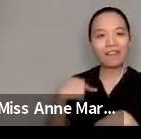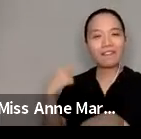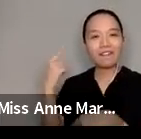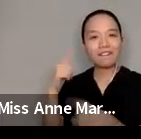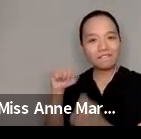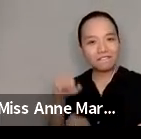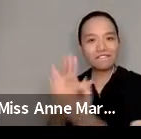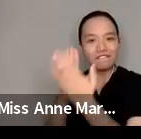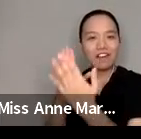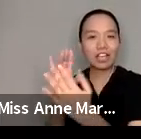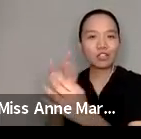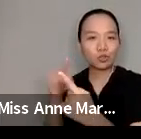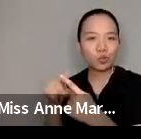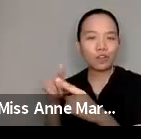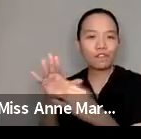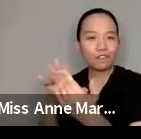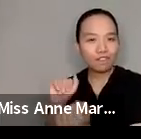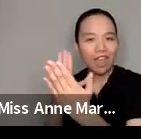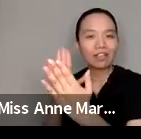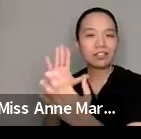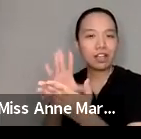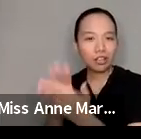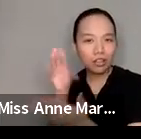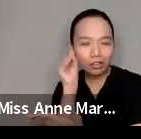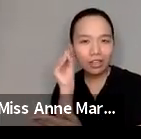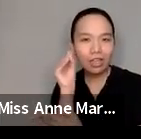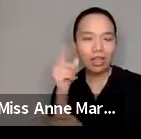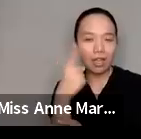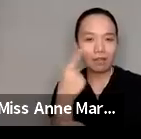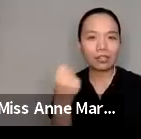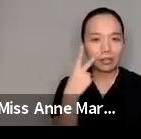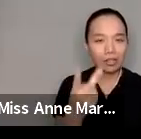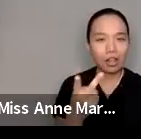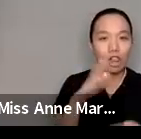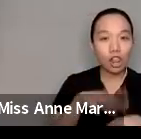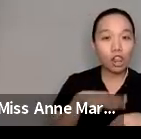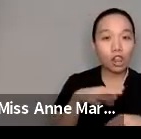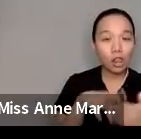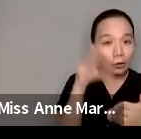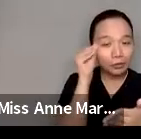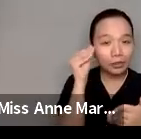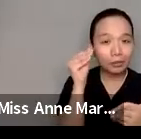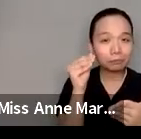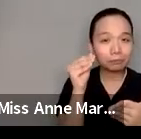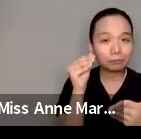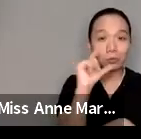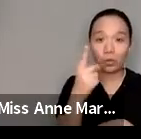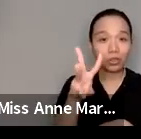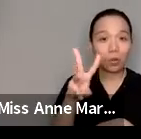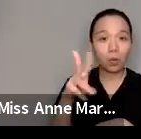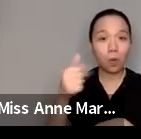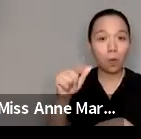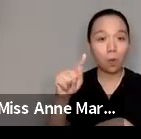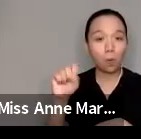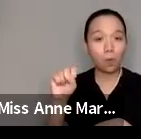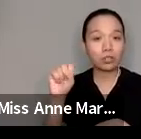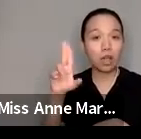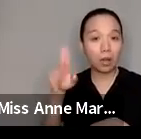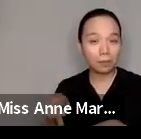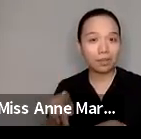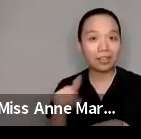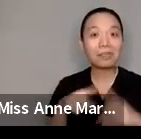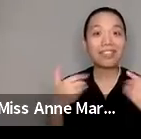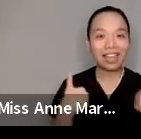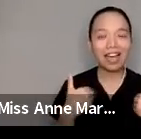before the pandemic. And no, our learning platform is not only on WhatsApp group anymore, but also on Google